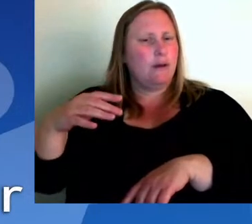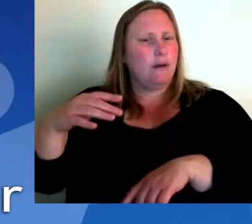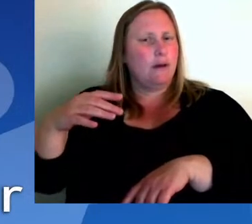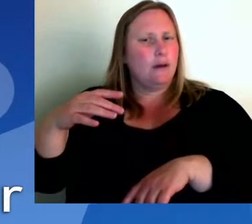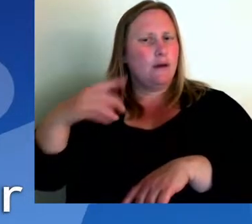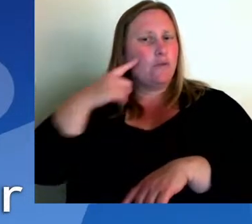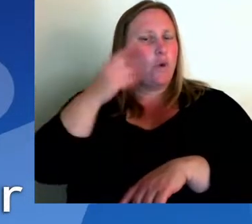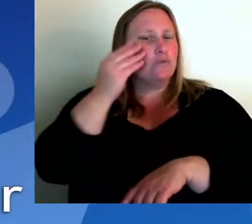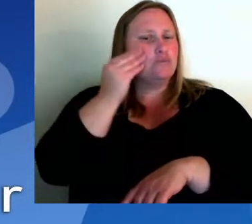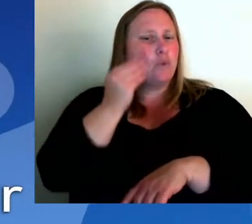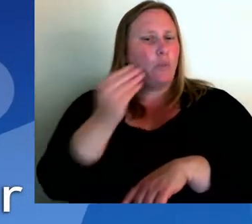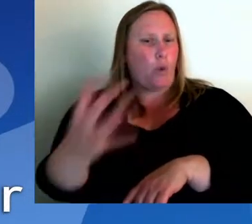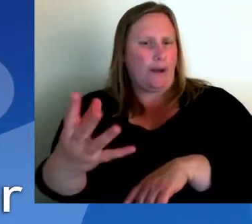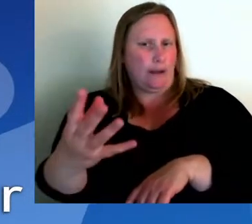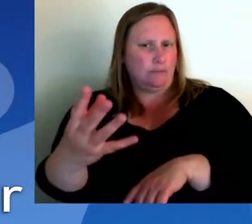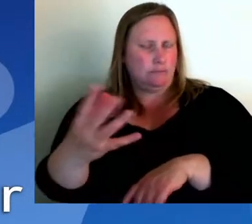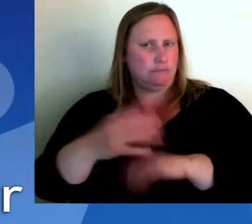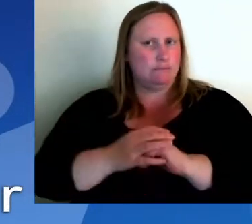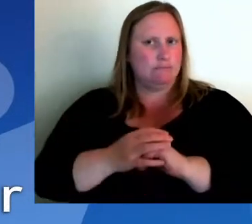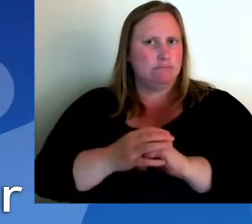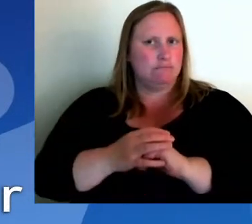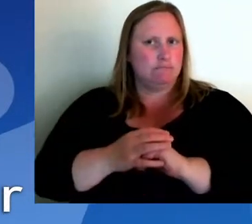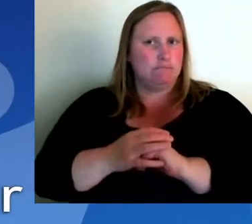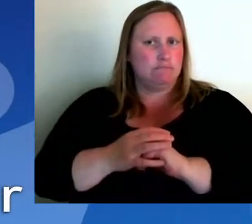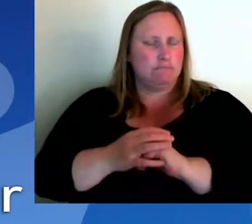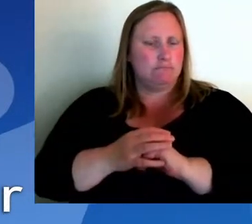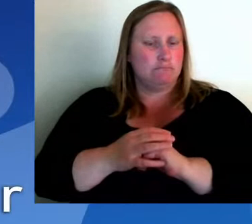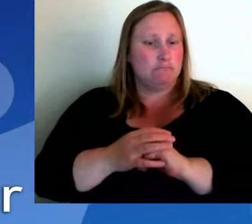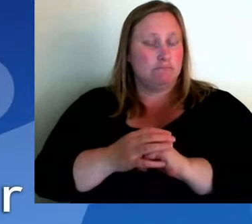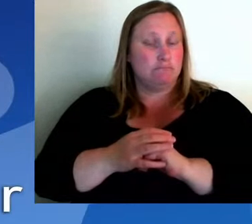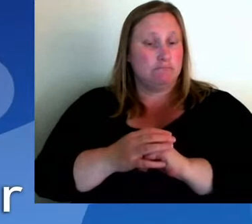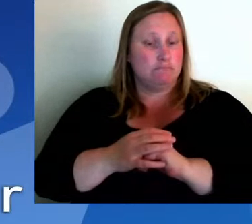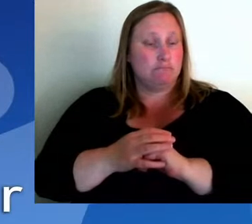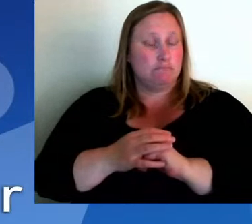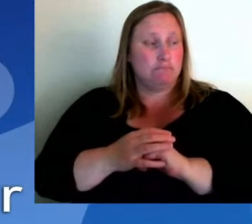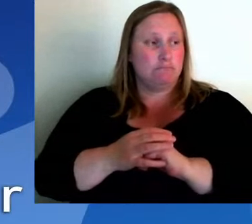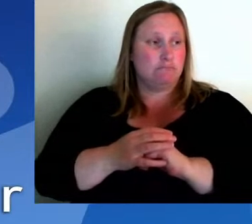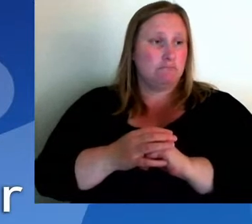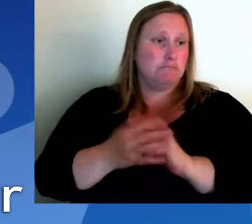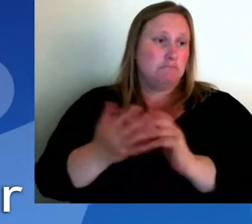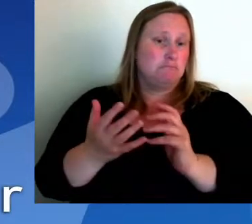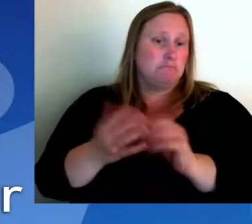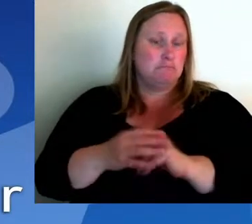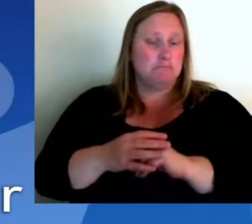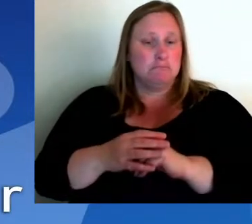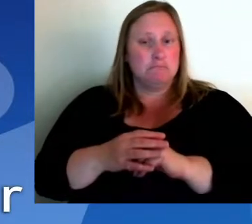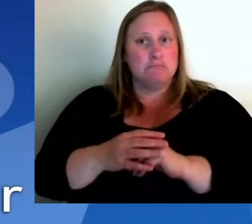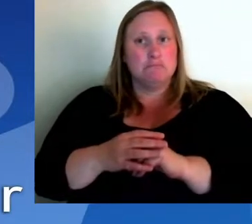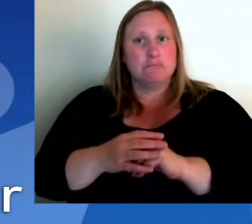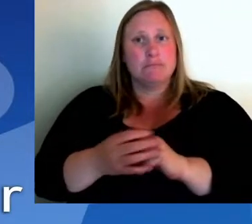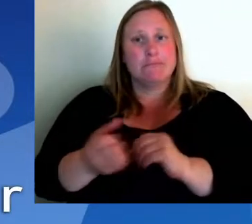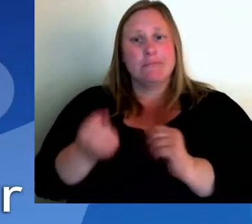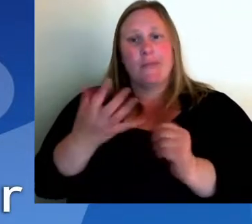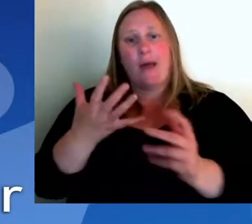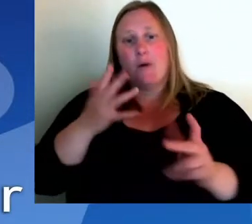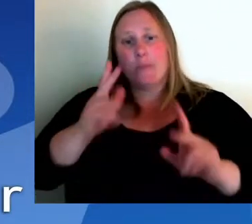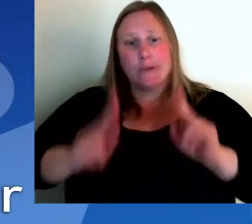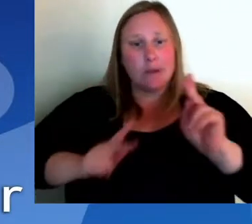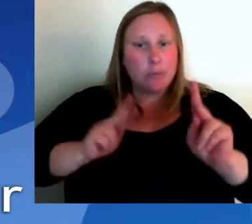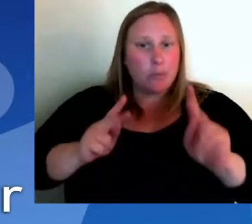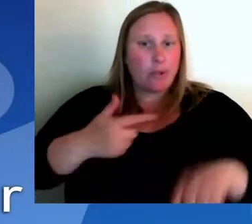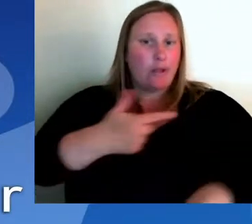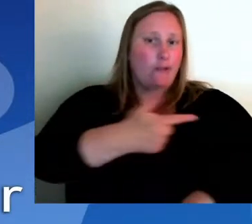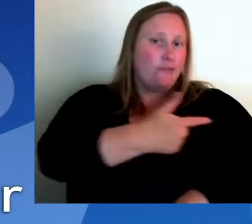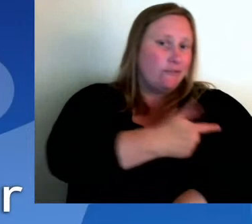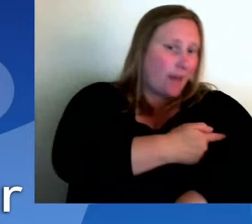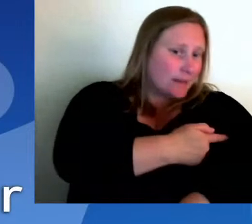reporting. Whether there might be a point at which you report how many people are vaccinated versus how